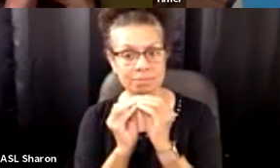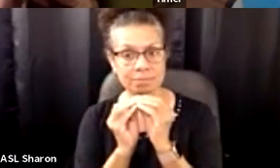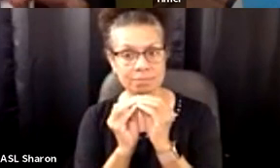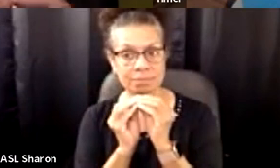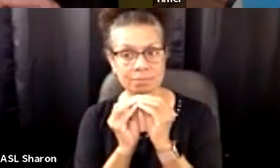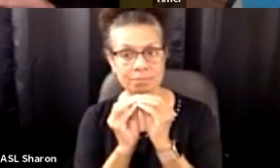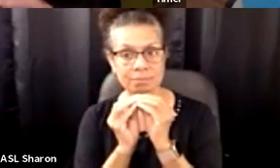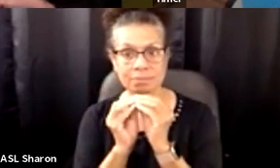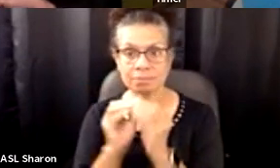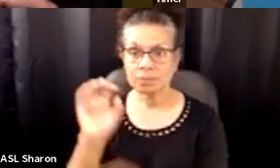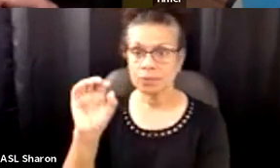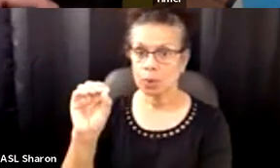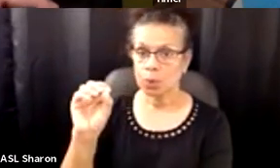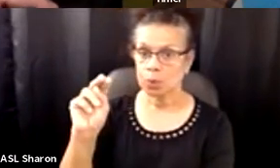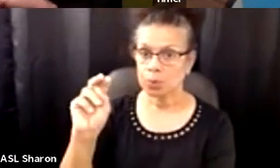mr o'neill